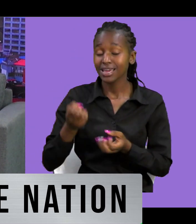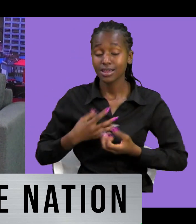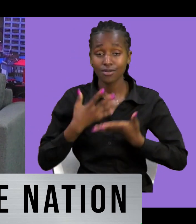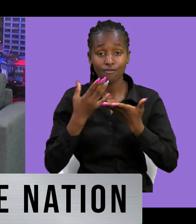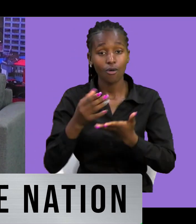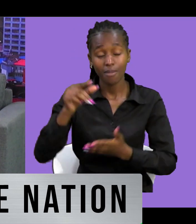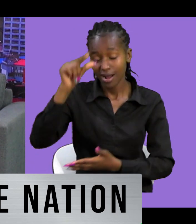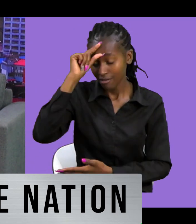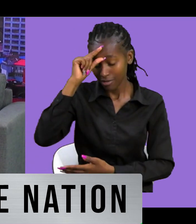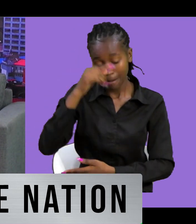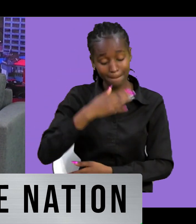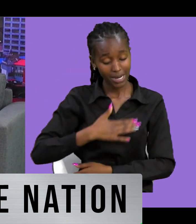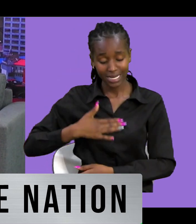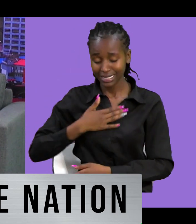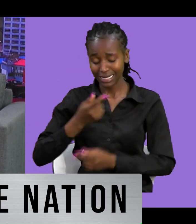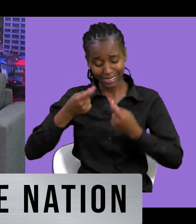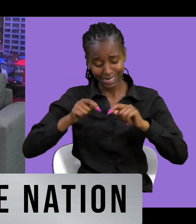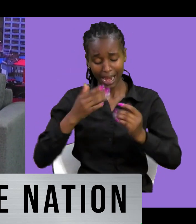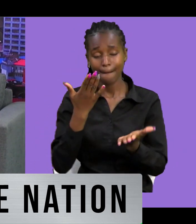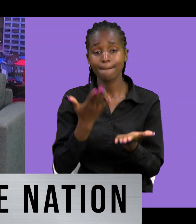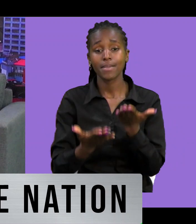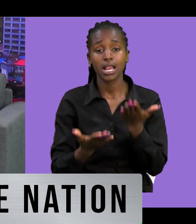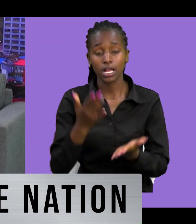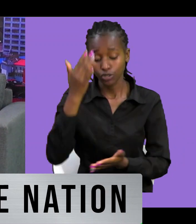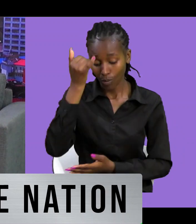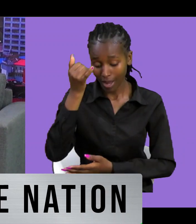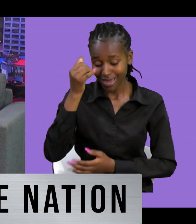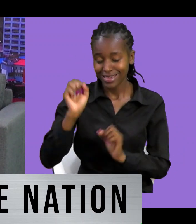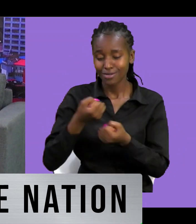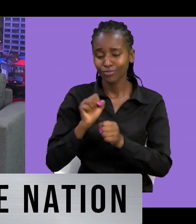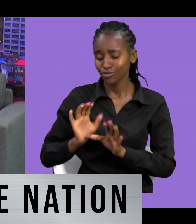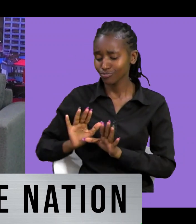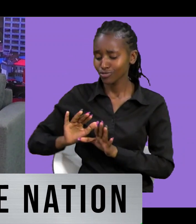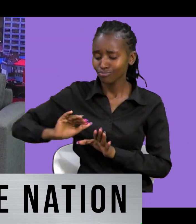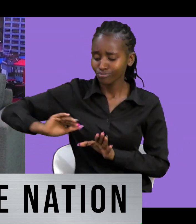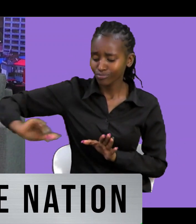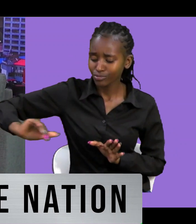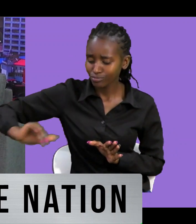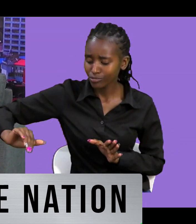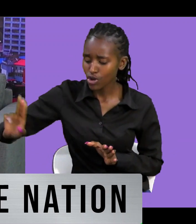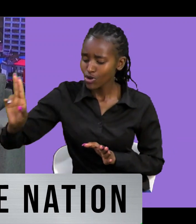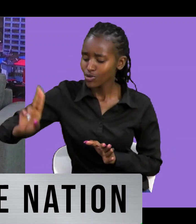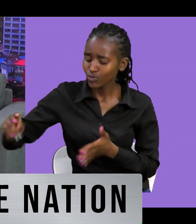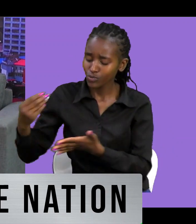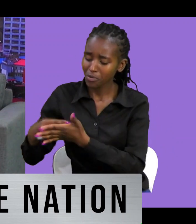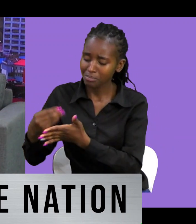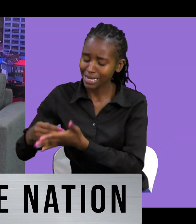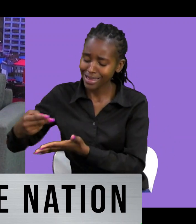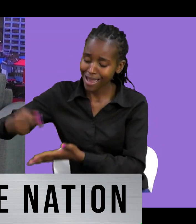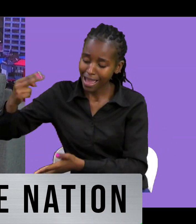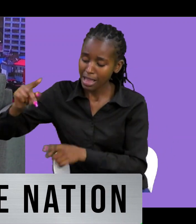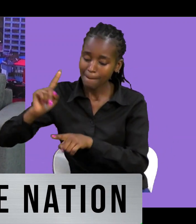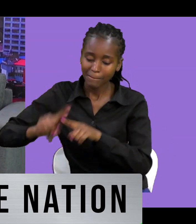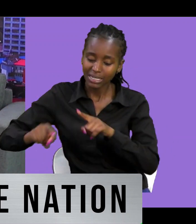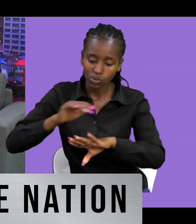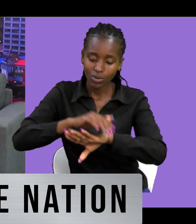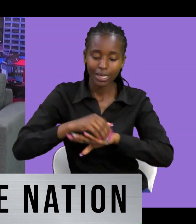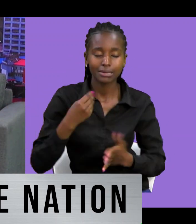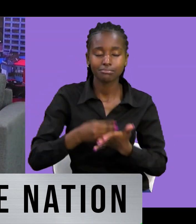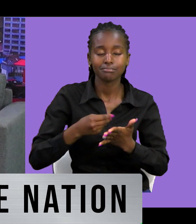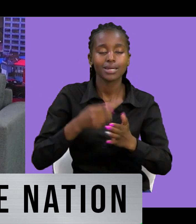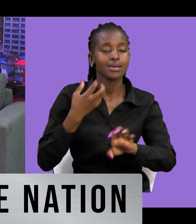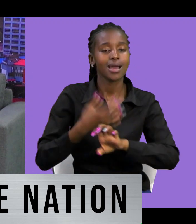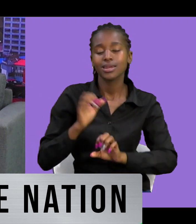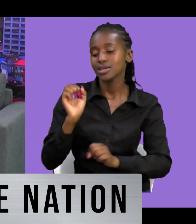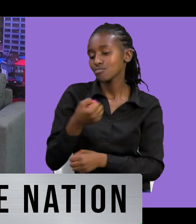life is about balance. You cannot lean on one side and expect there to be a balance. It has never happened